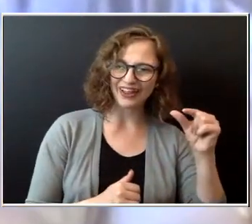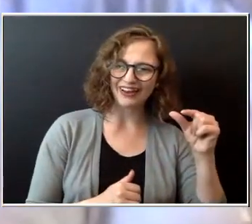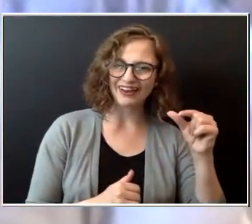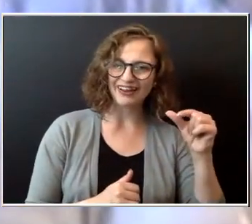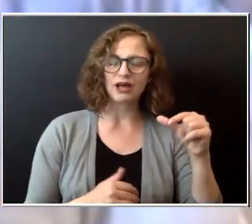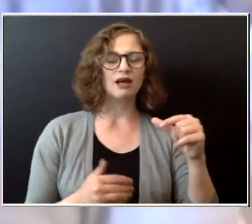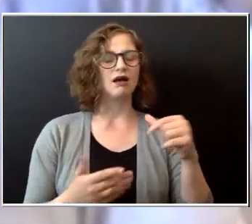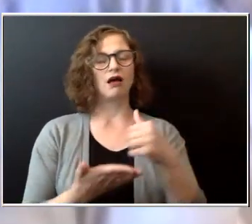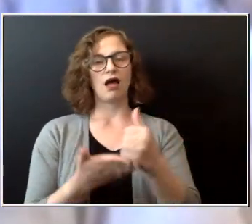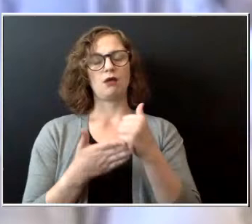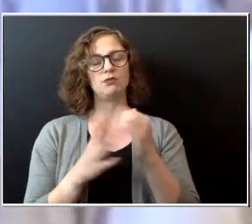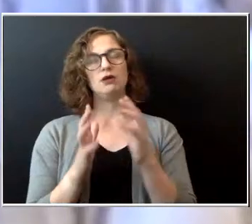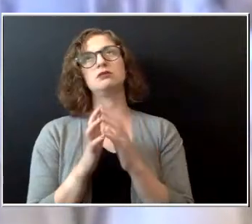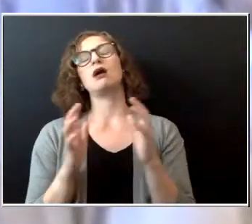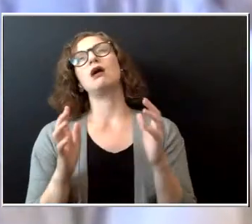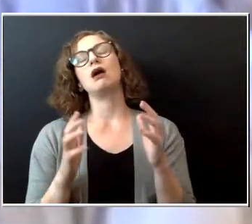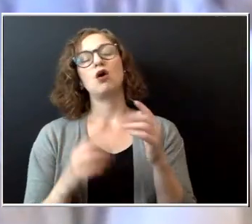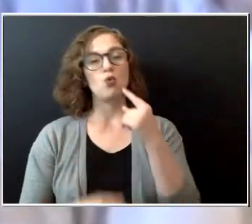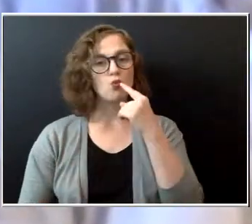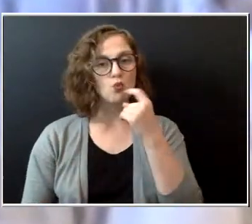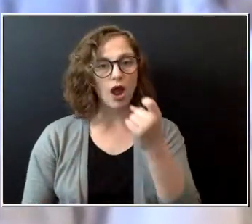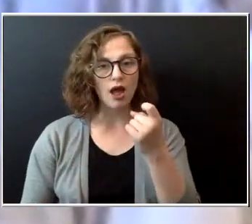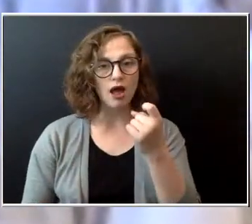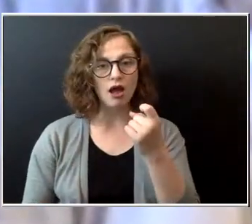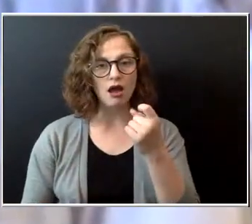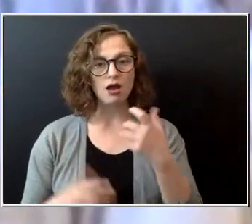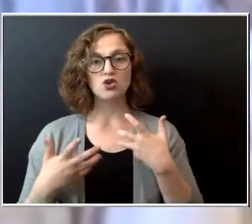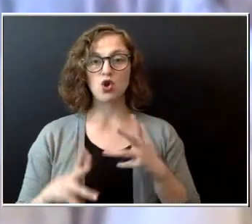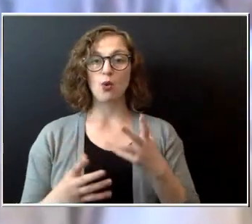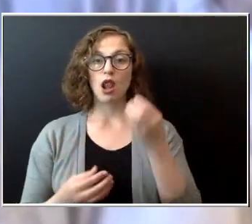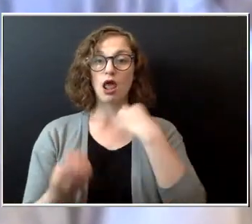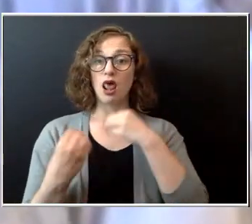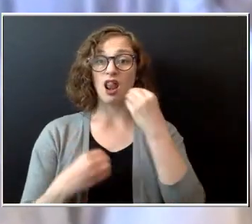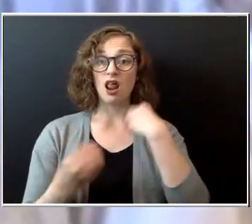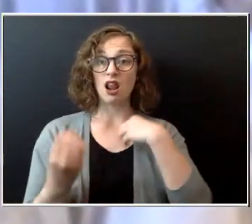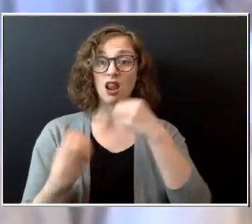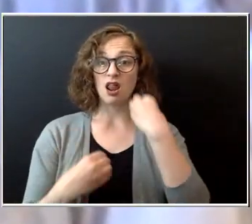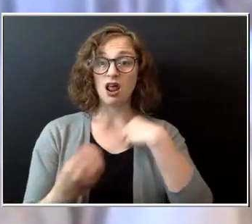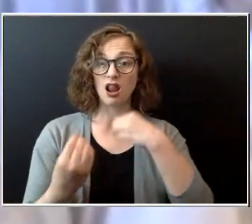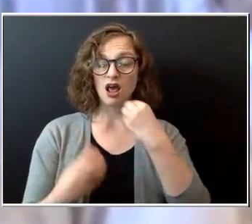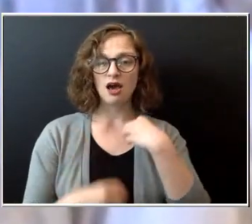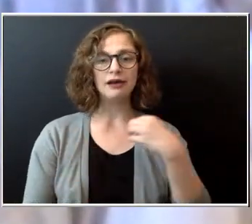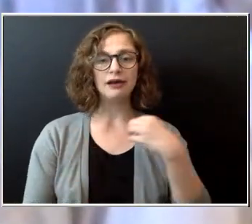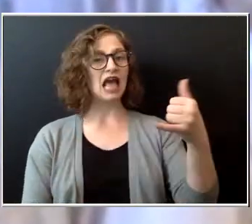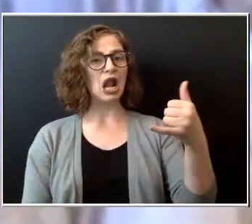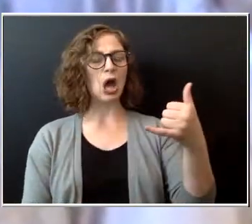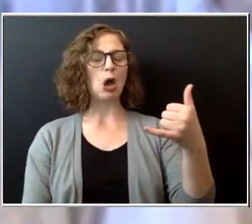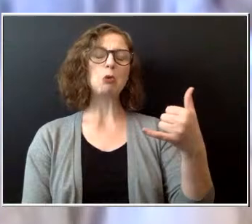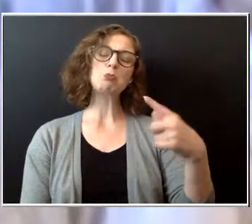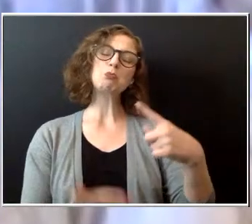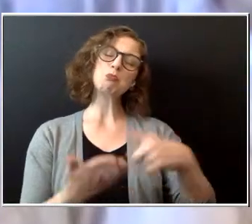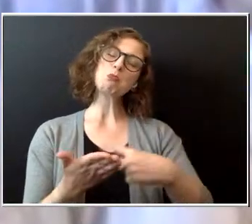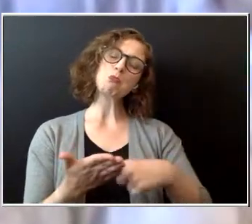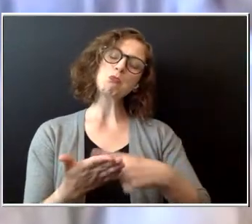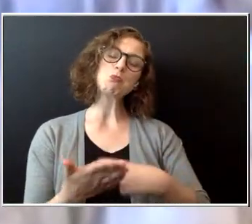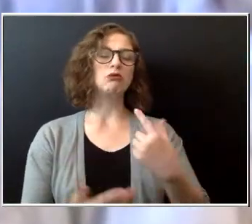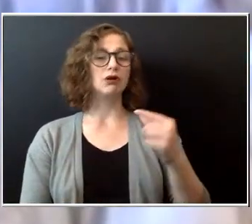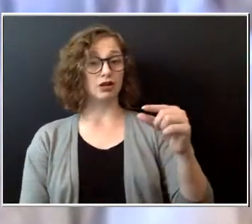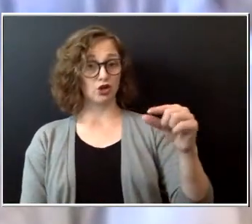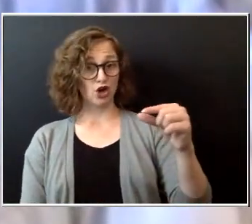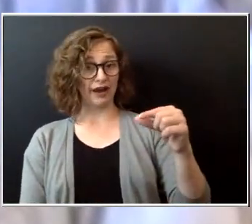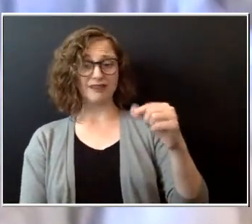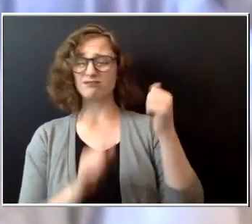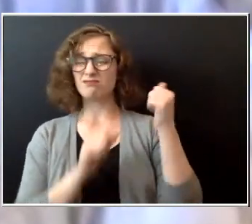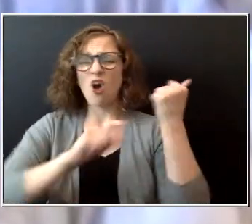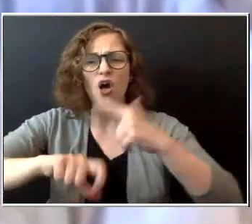reds, yeah, you don't really want to have much of them. The yellows you want to have sometimes, and the greens you want to have all the